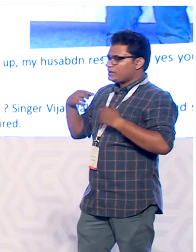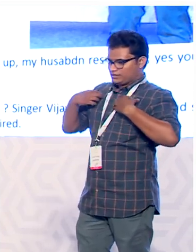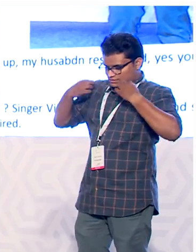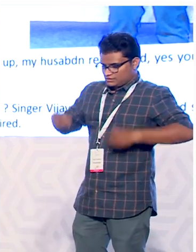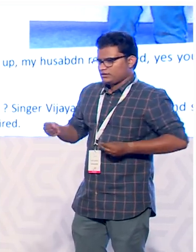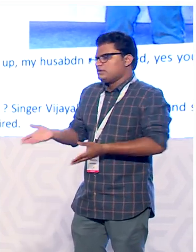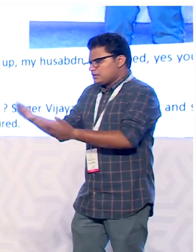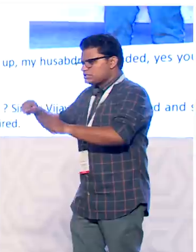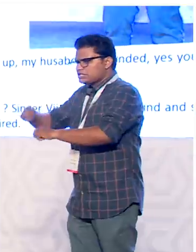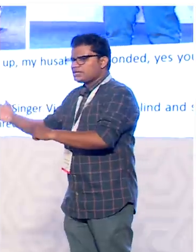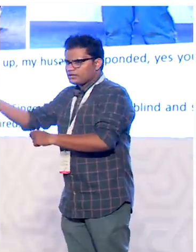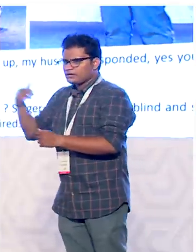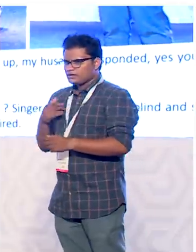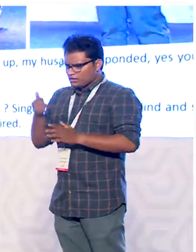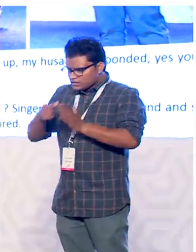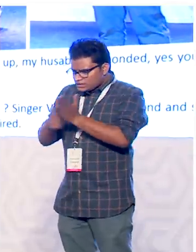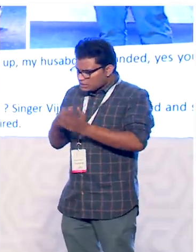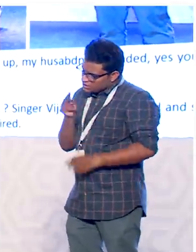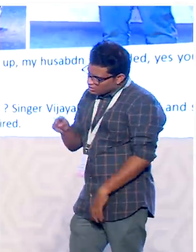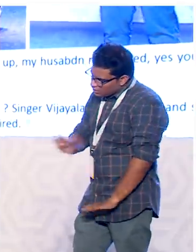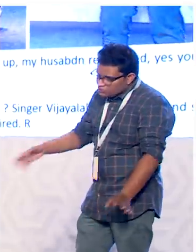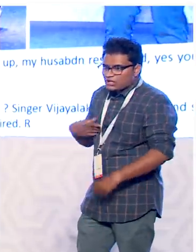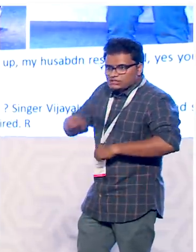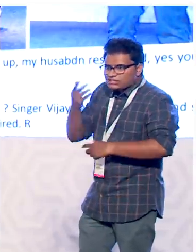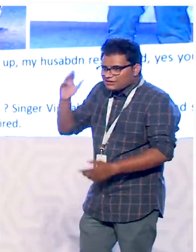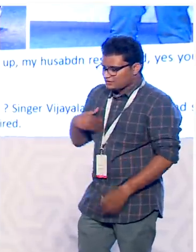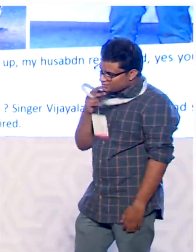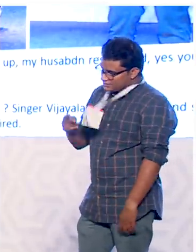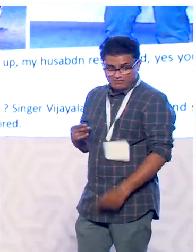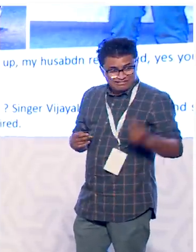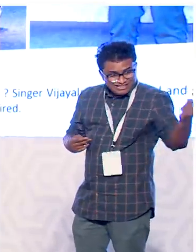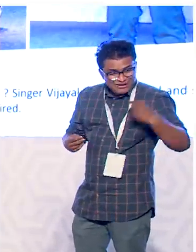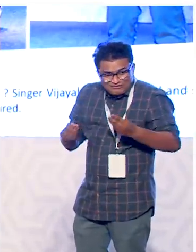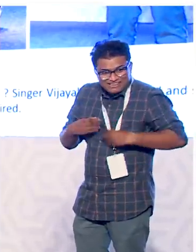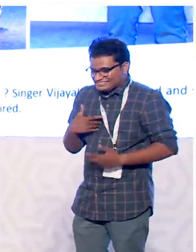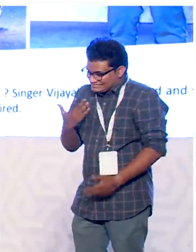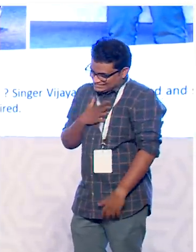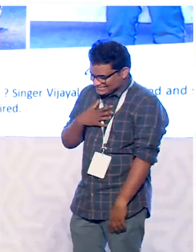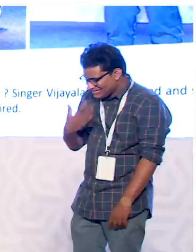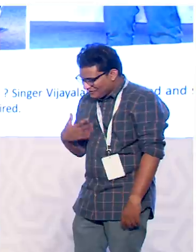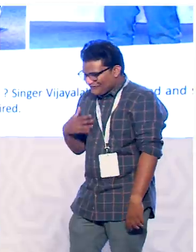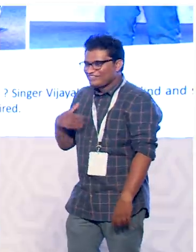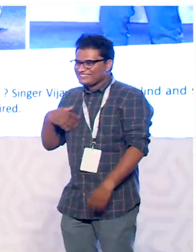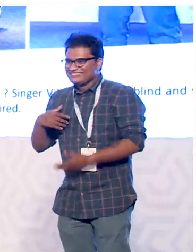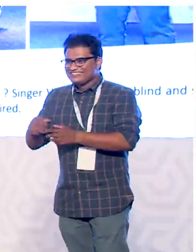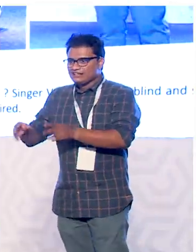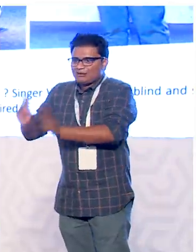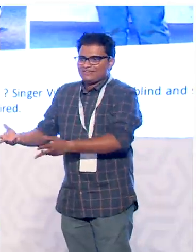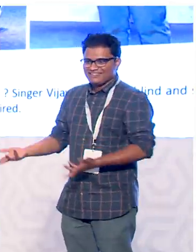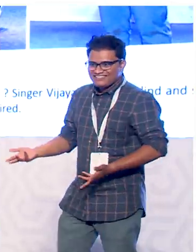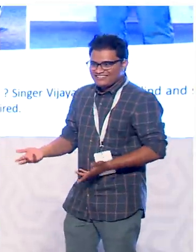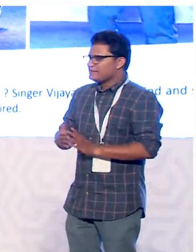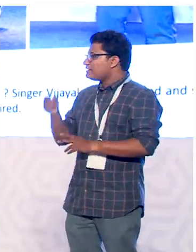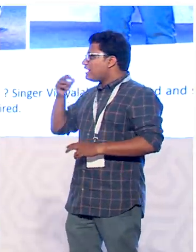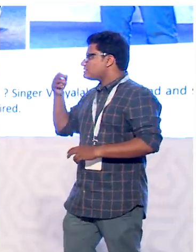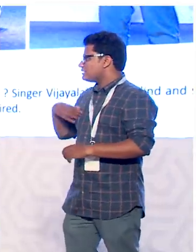I just looked at it for about 6 months, did not stitch it. By the time I decided to stitch, it was too small for me. Okay. Cinema theater